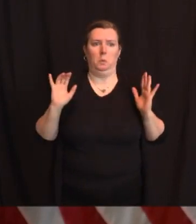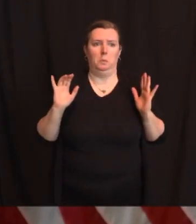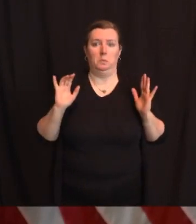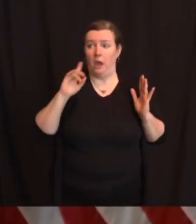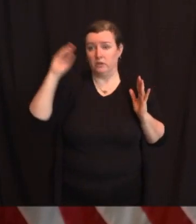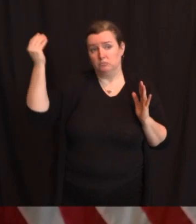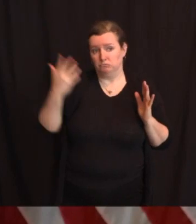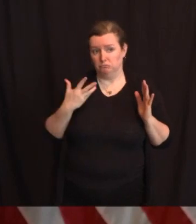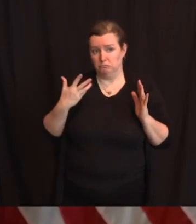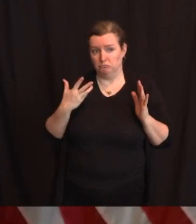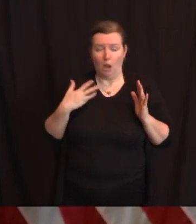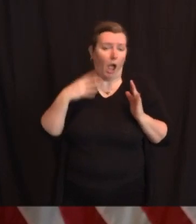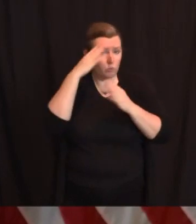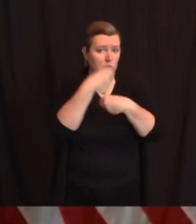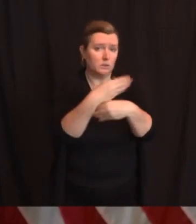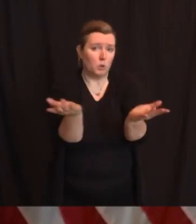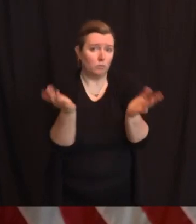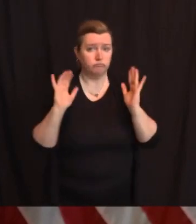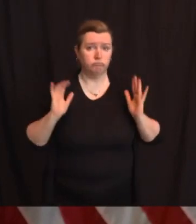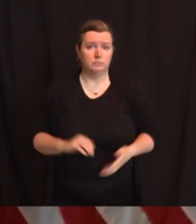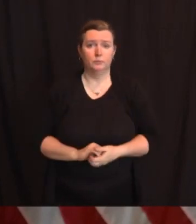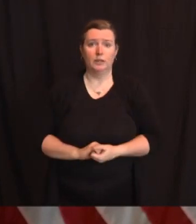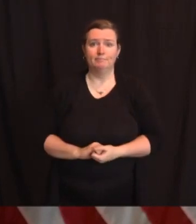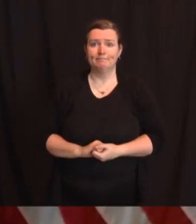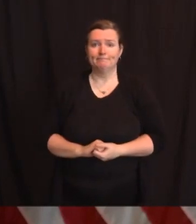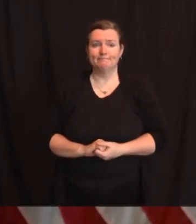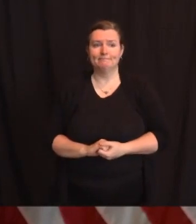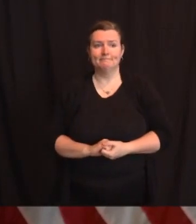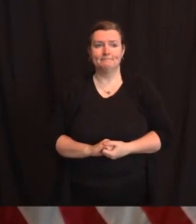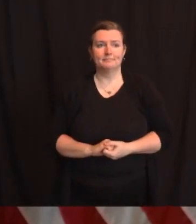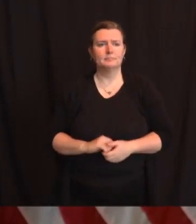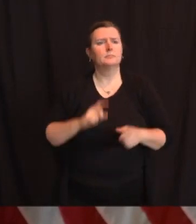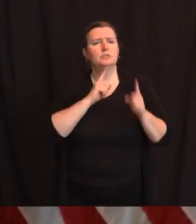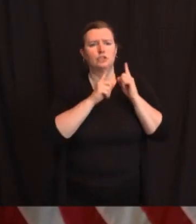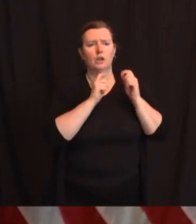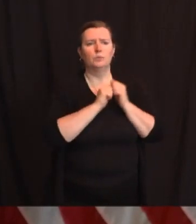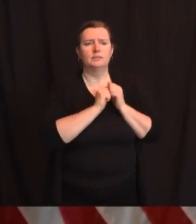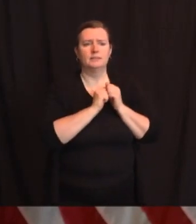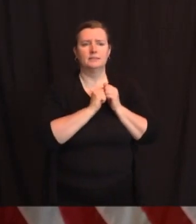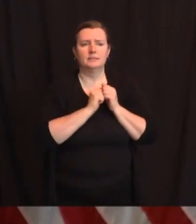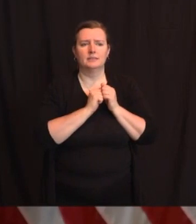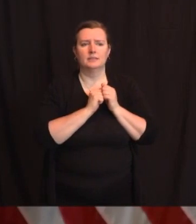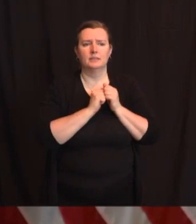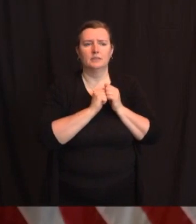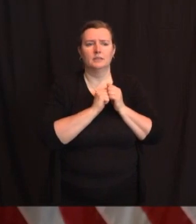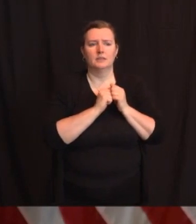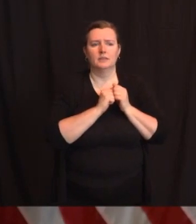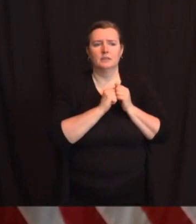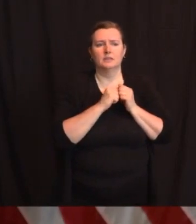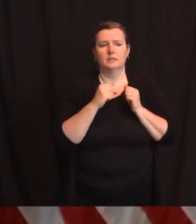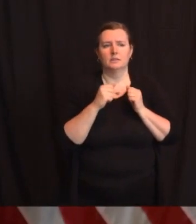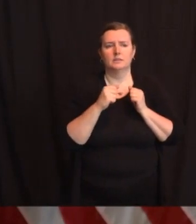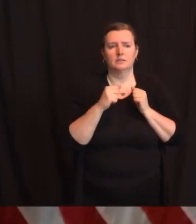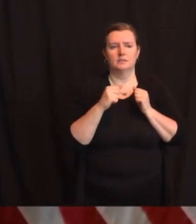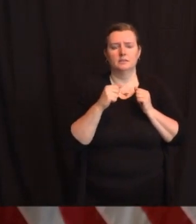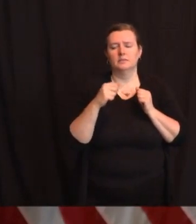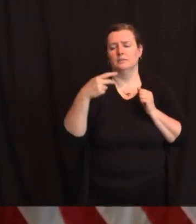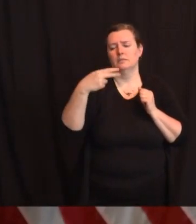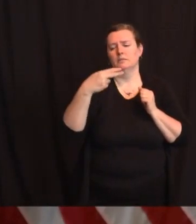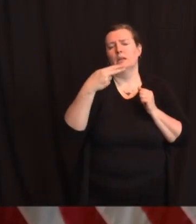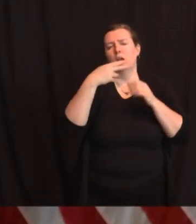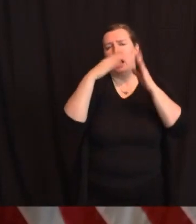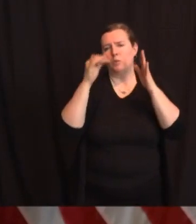clearly support, I spent a long time on the phone with Speaker Pelosi on Saturday. We clearly support any bill with direct state aid that